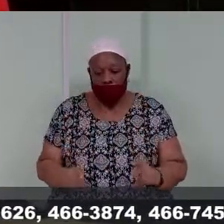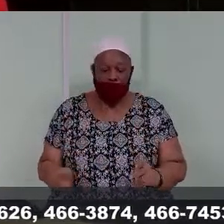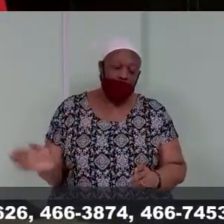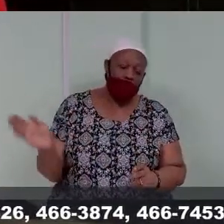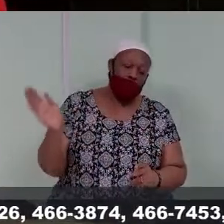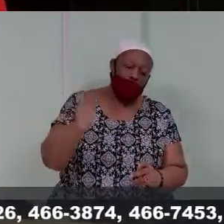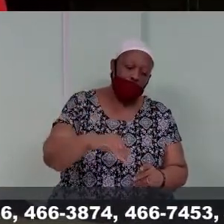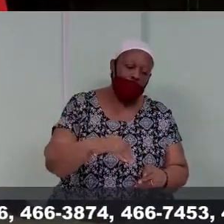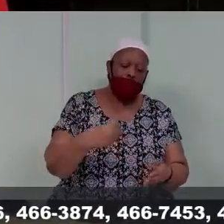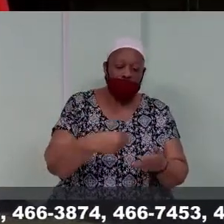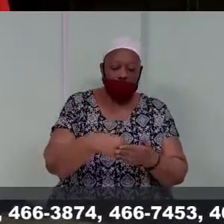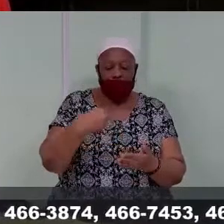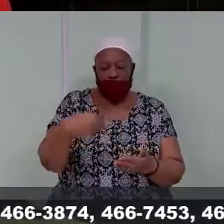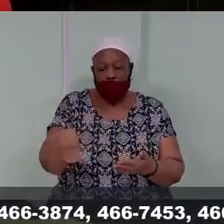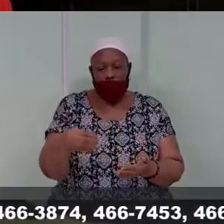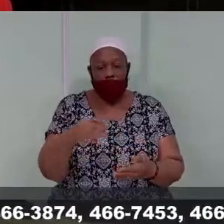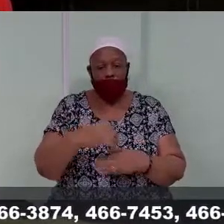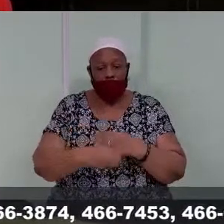71 years.